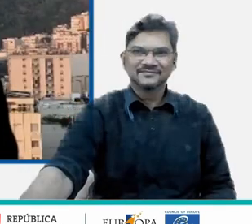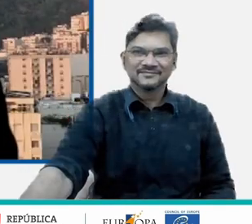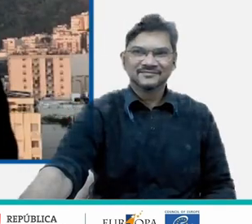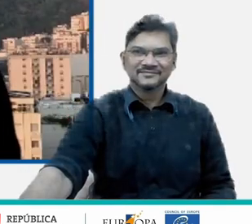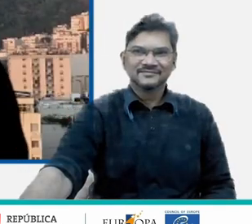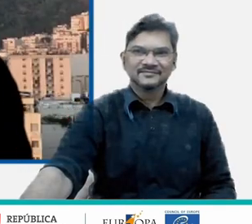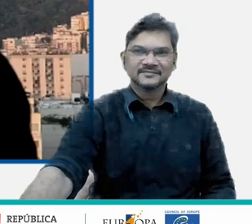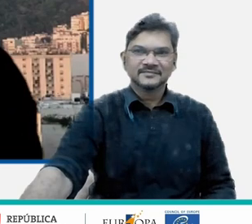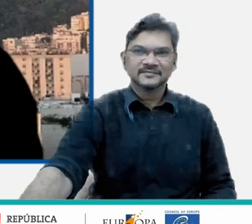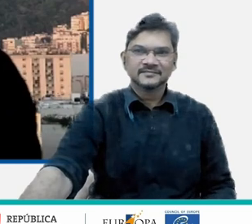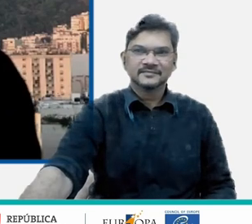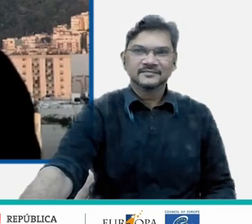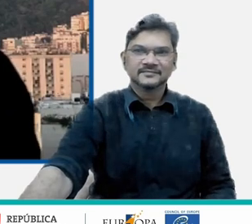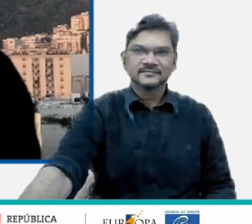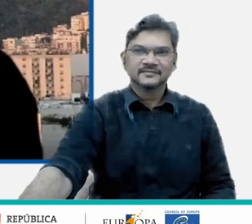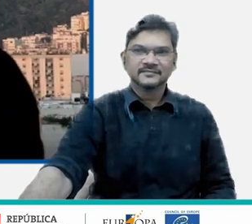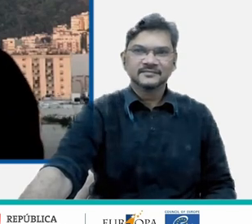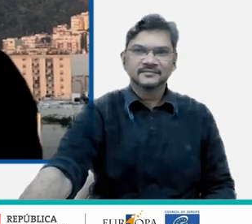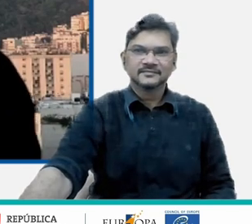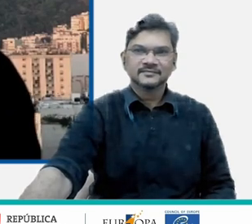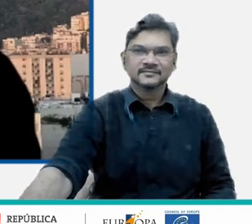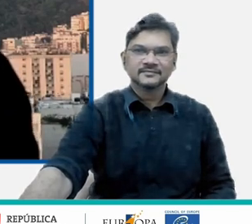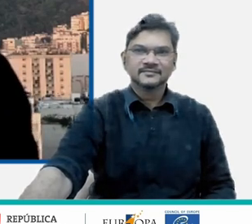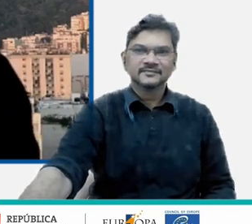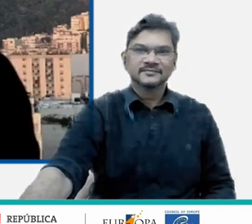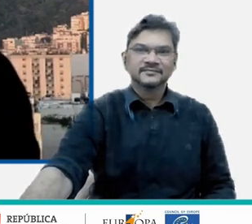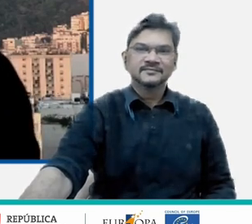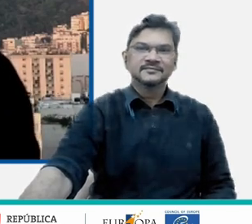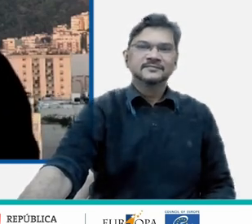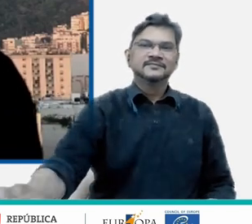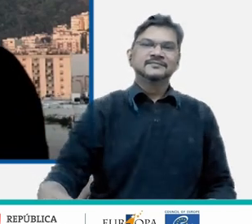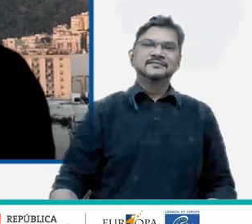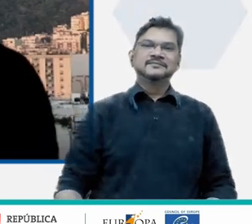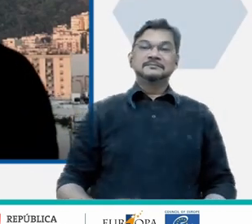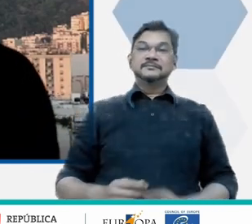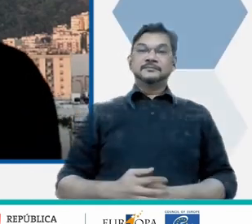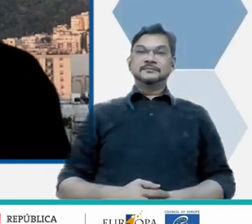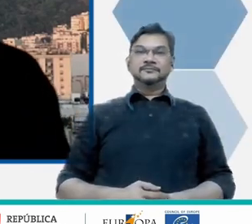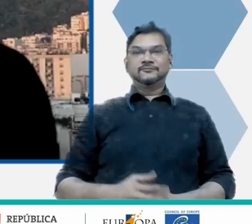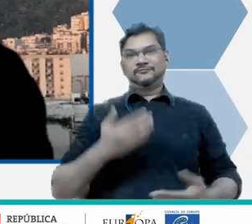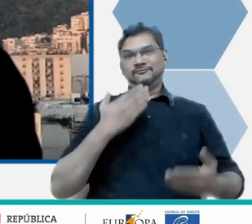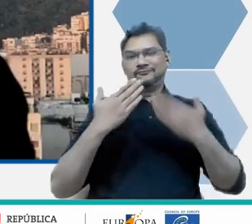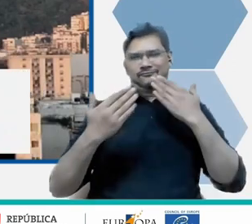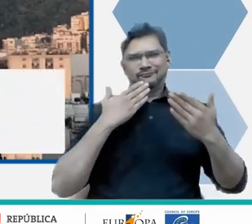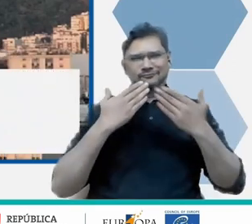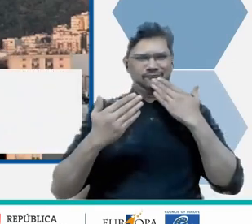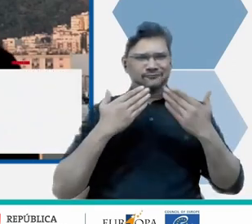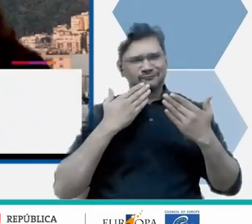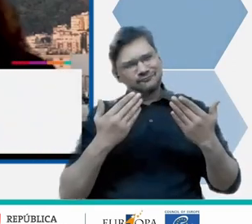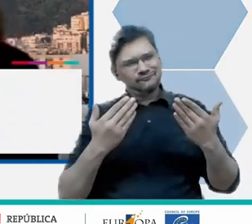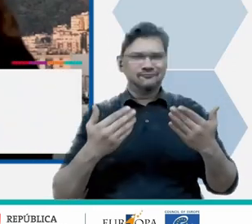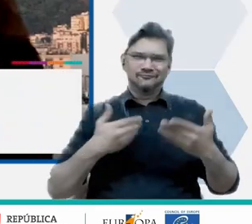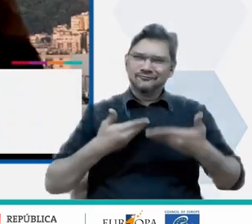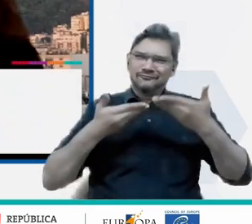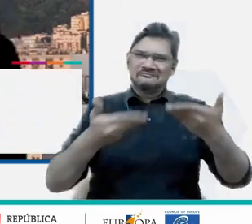Thank you. Thank you so much, Mayor Luisa. It's a pleasure to be here, unfortunately online, because I would love to be in the beautiful city of Matosinhos. It was